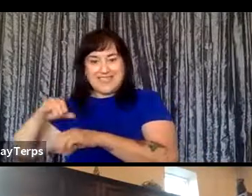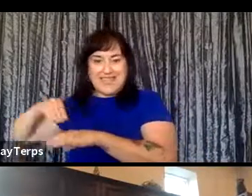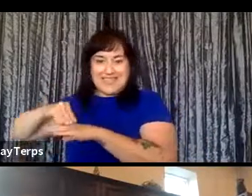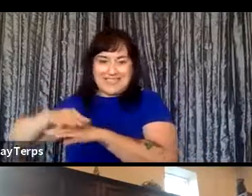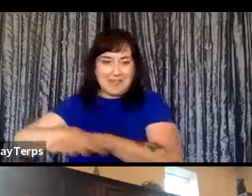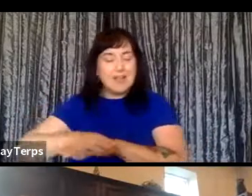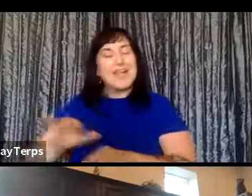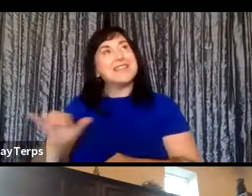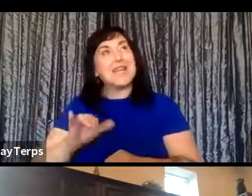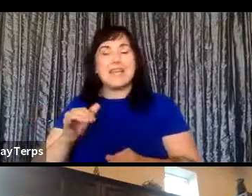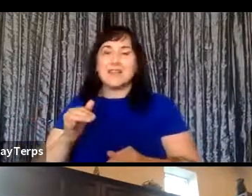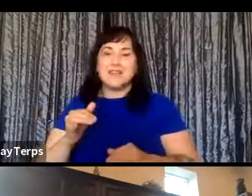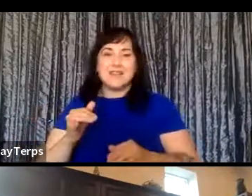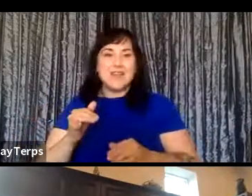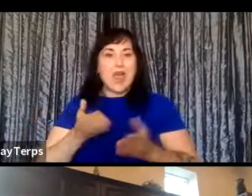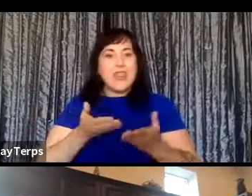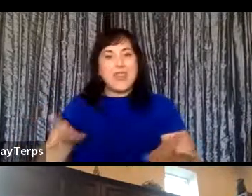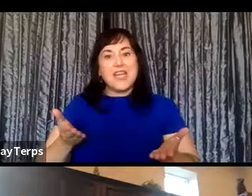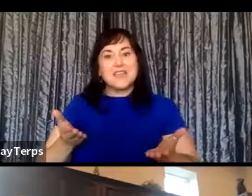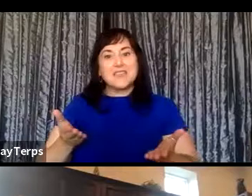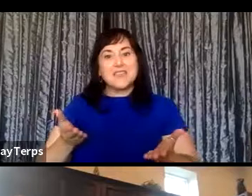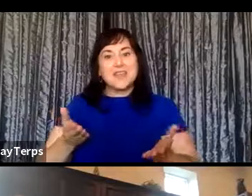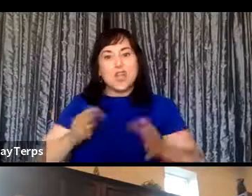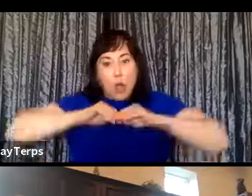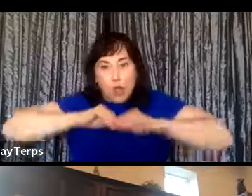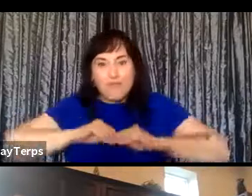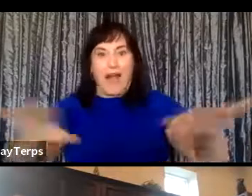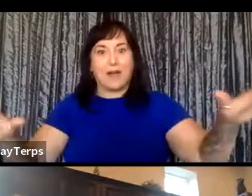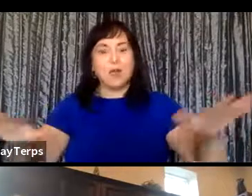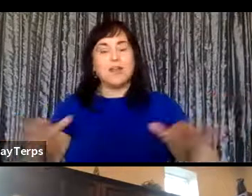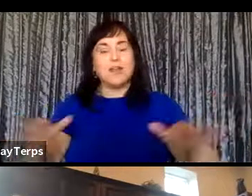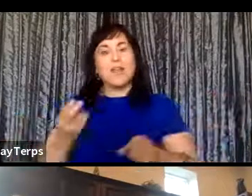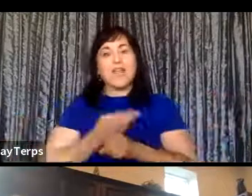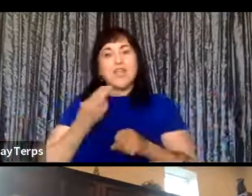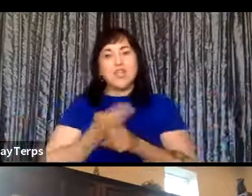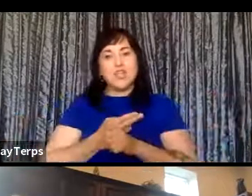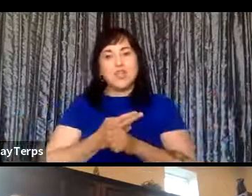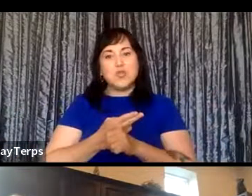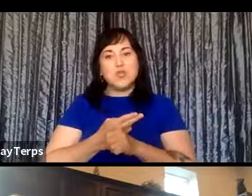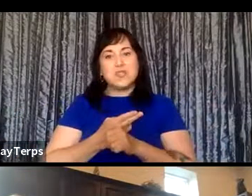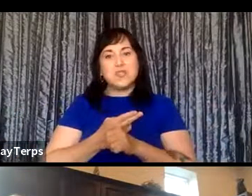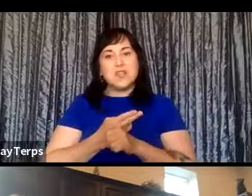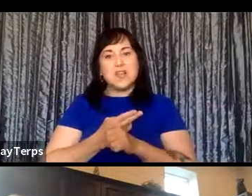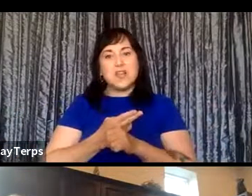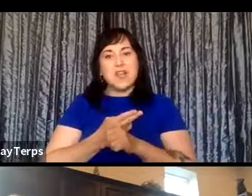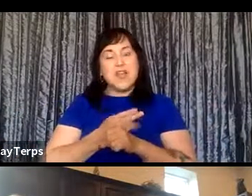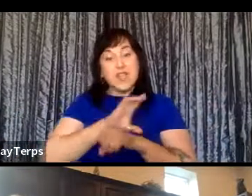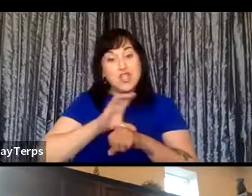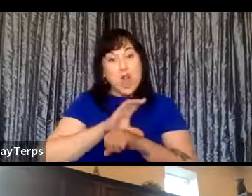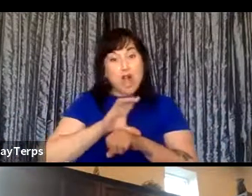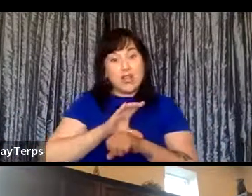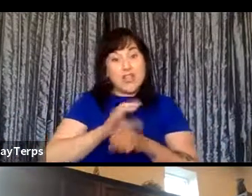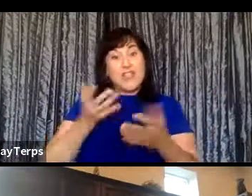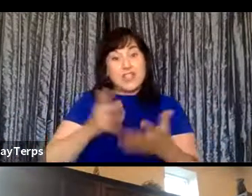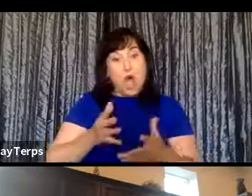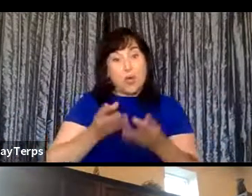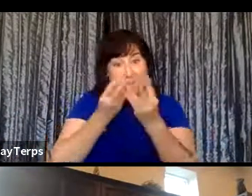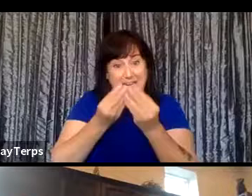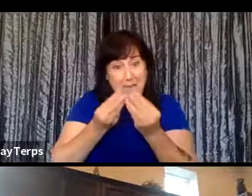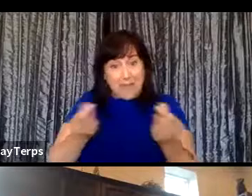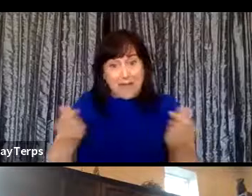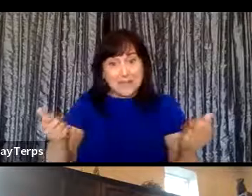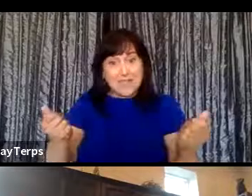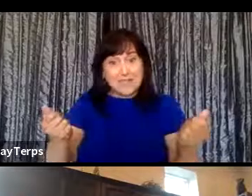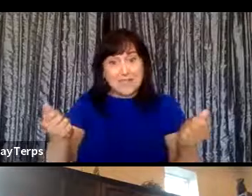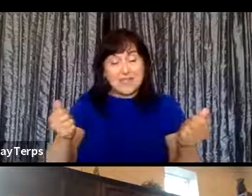viral nowadays? They're basically influencing, using the chocolate which is melted to influence the chocolate which is just off screen. You guys are going to be doing the same